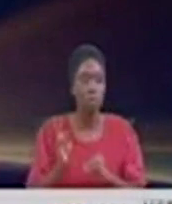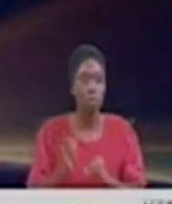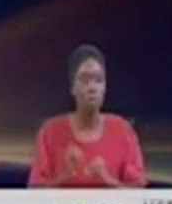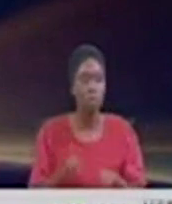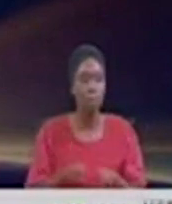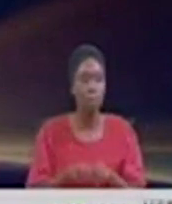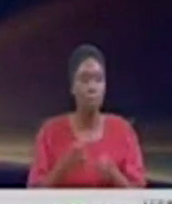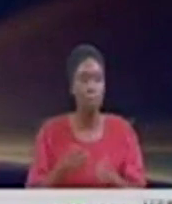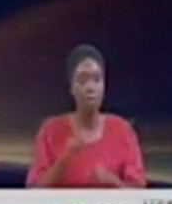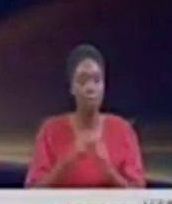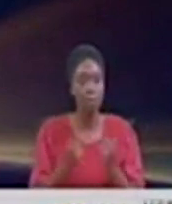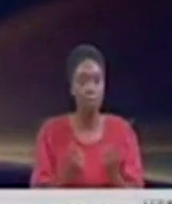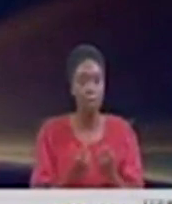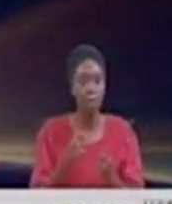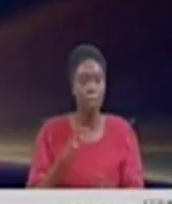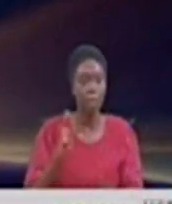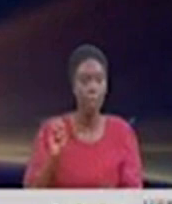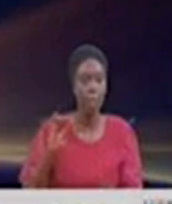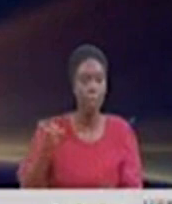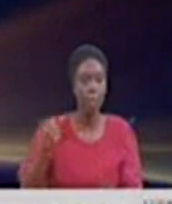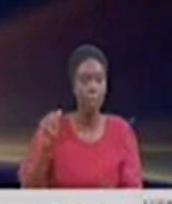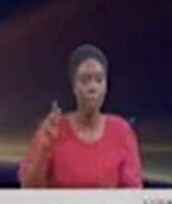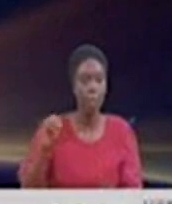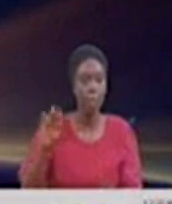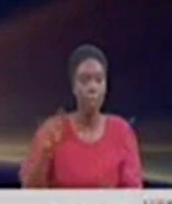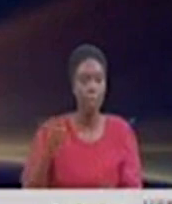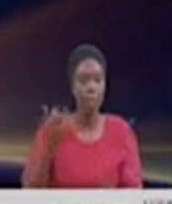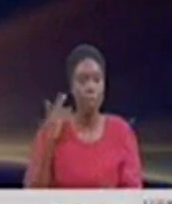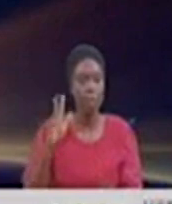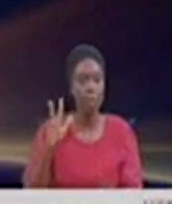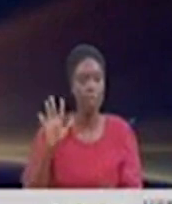them, even of the tribe of Benjamin, were